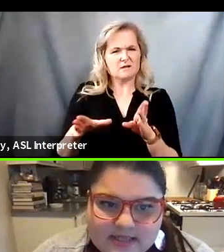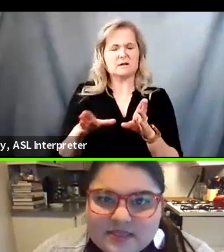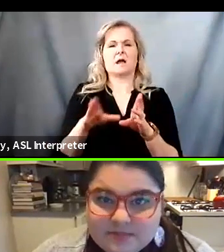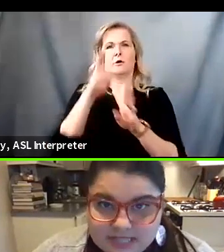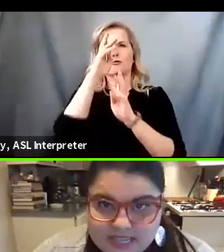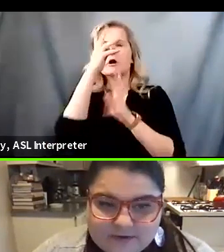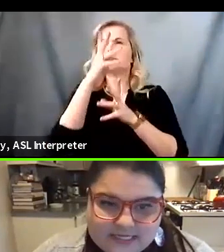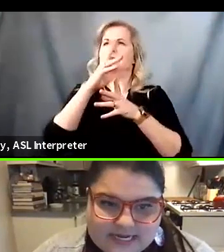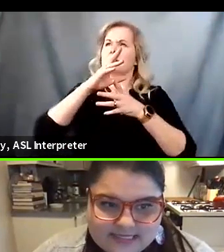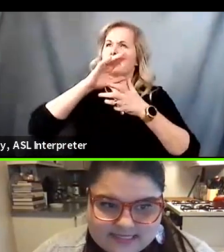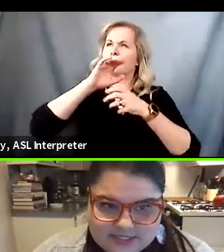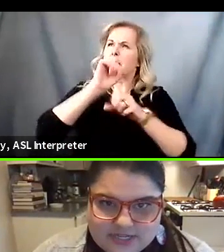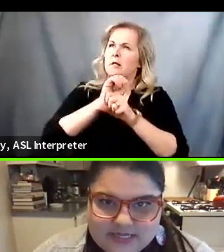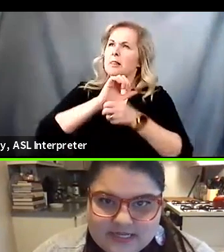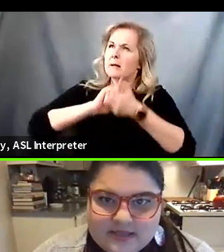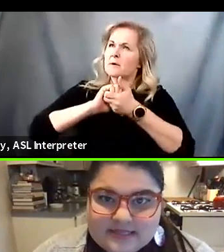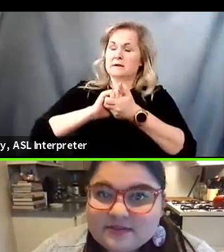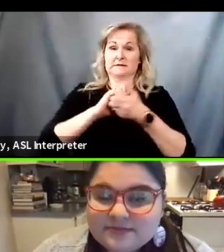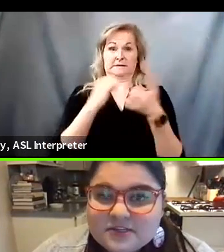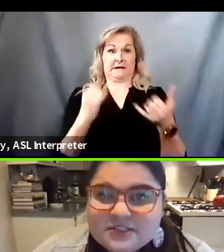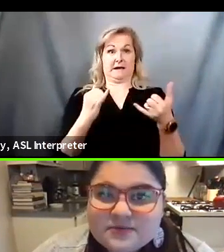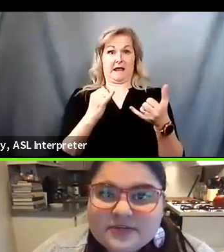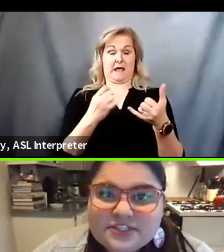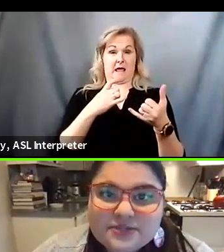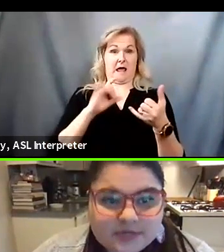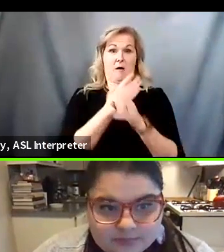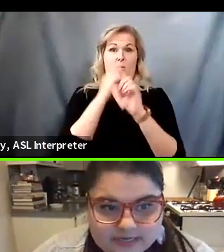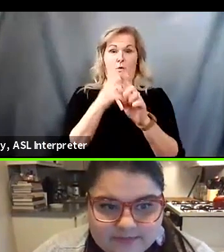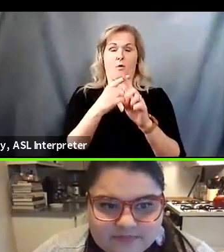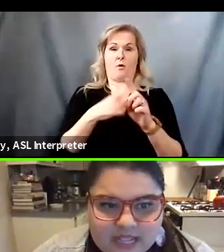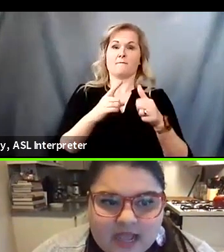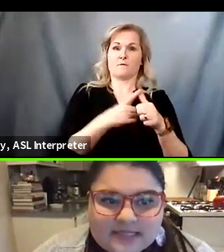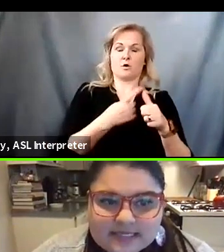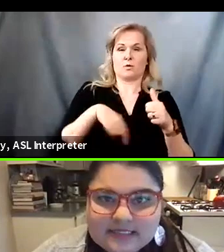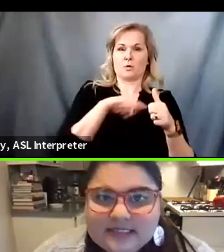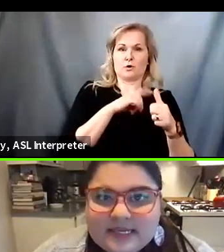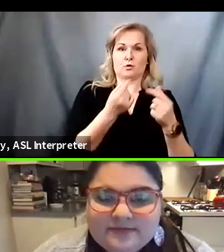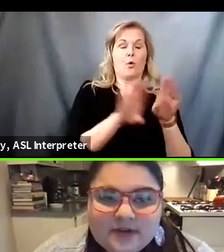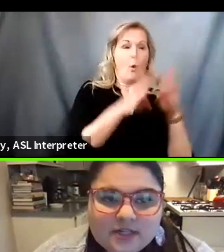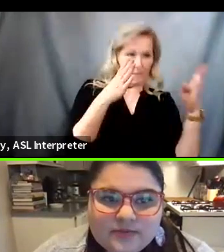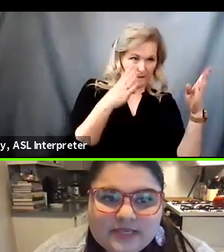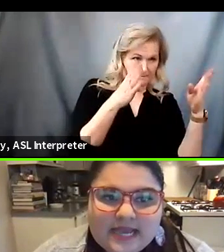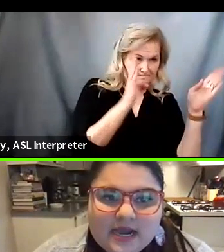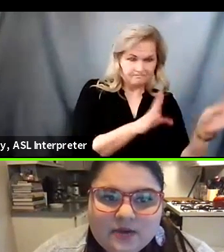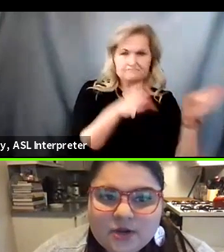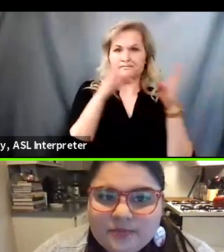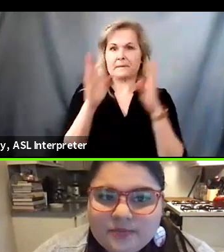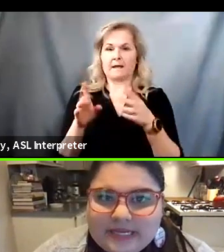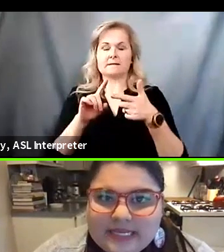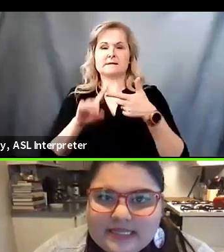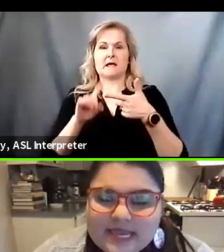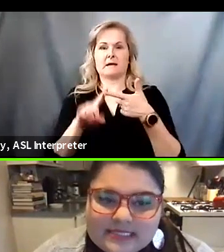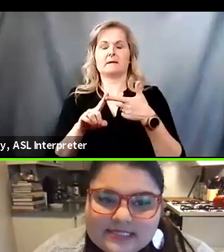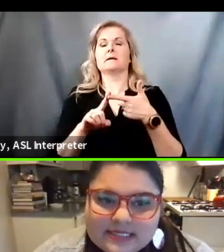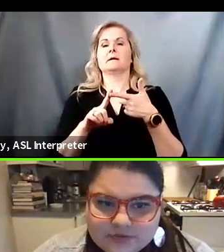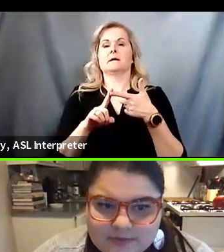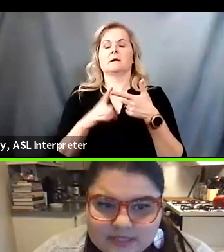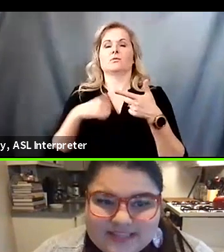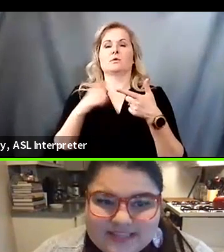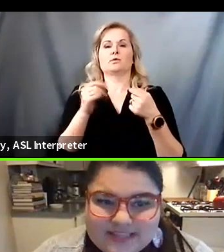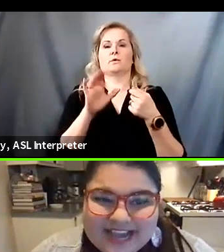collaboration. The plan for today's session is that first, we're going to do an opening. Secondly, following our opening,